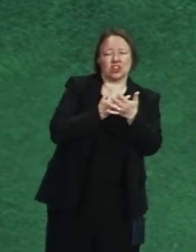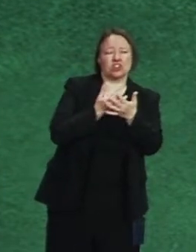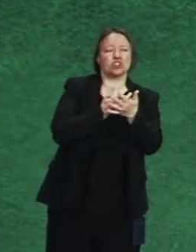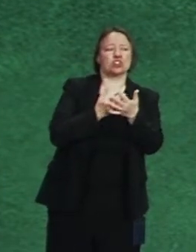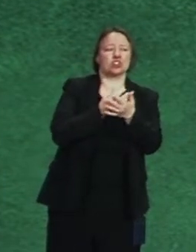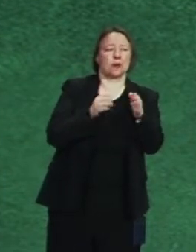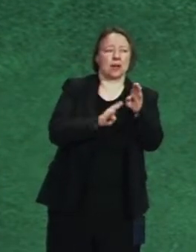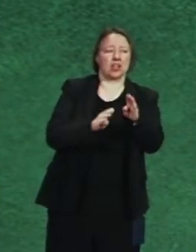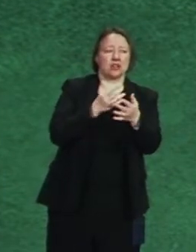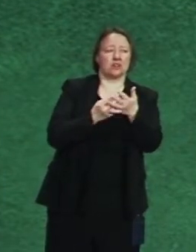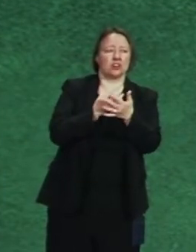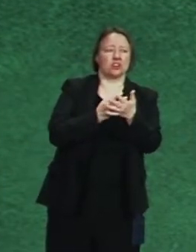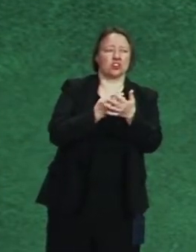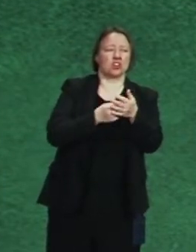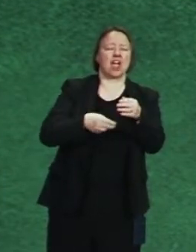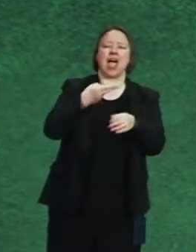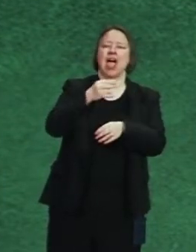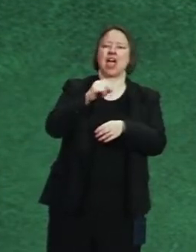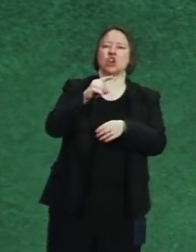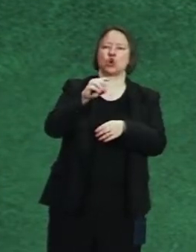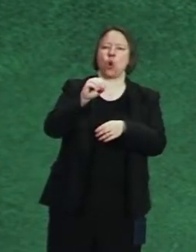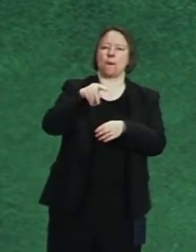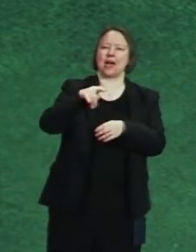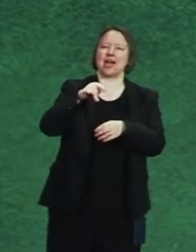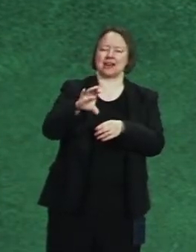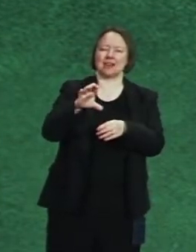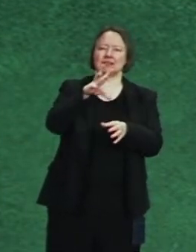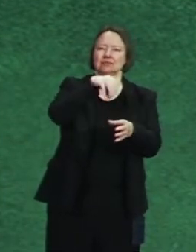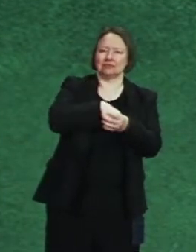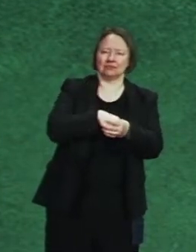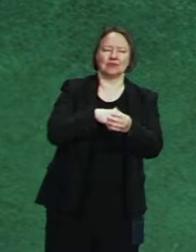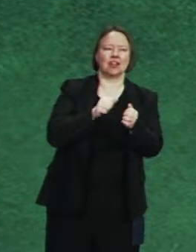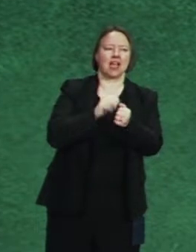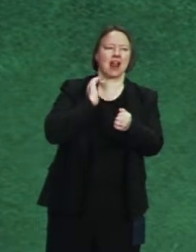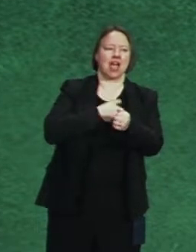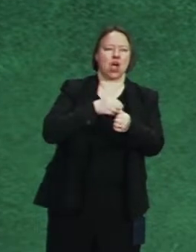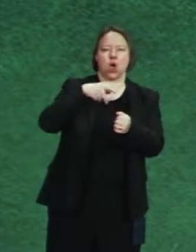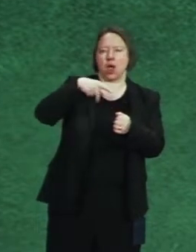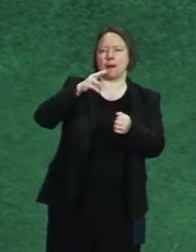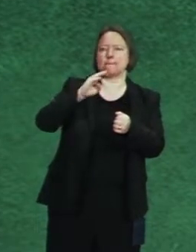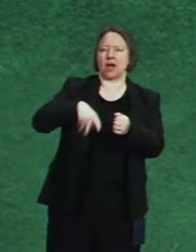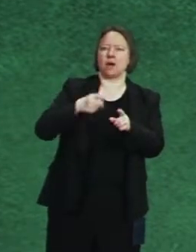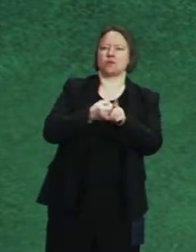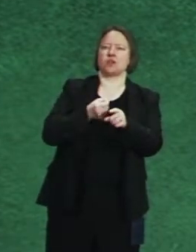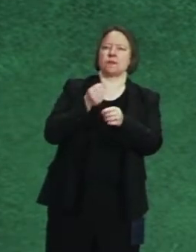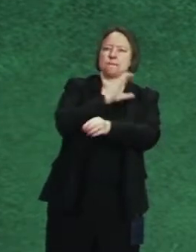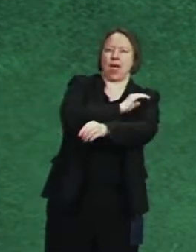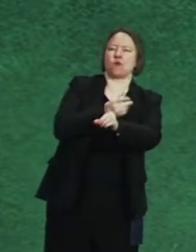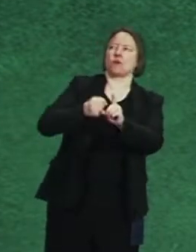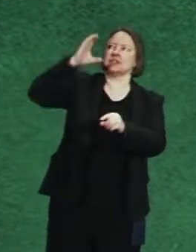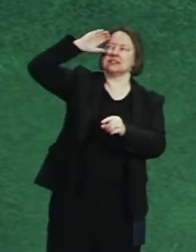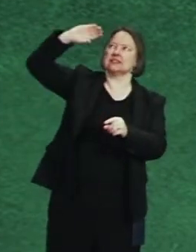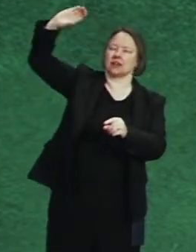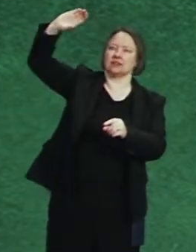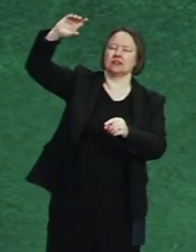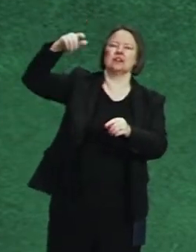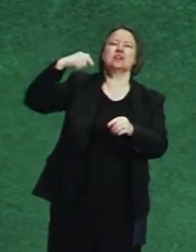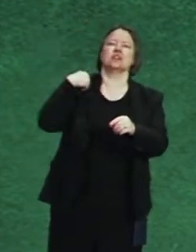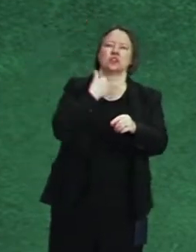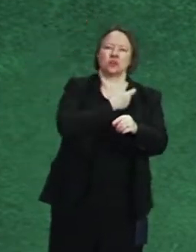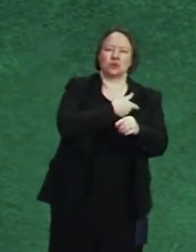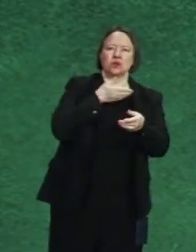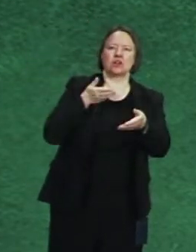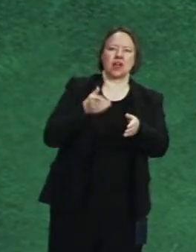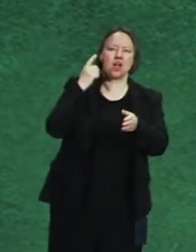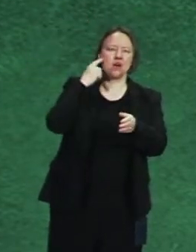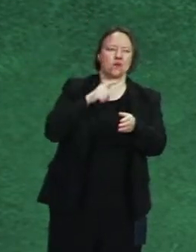filtration, hydroponic component, a sump, and a solar-powered pump. Our team creates a loop to allow the flow of nutrients